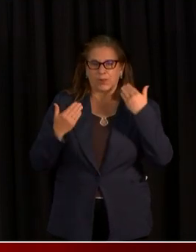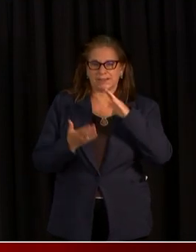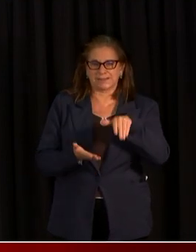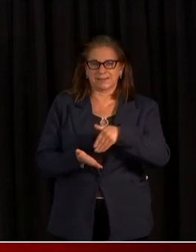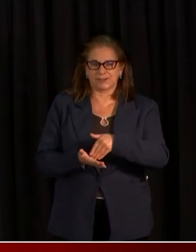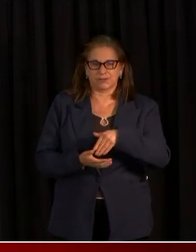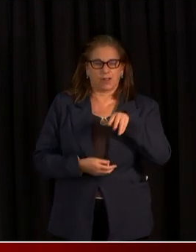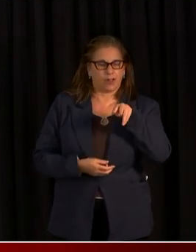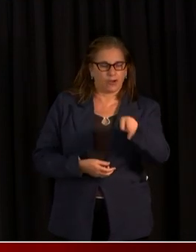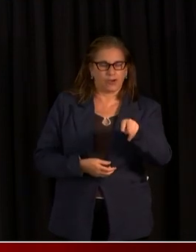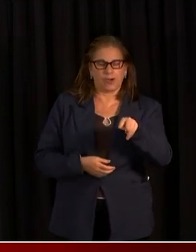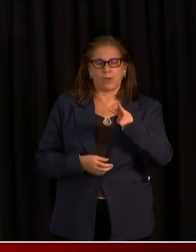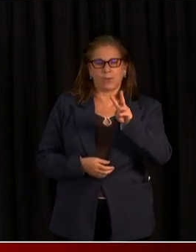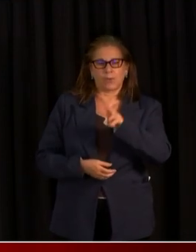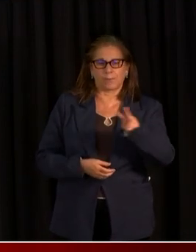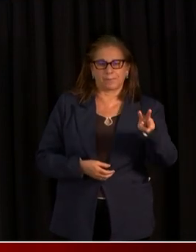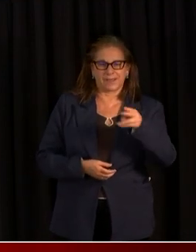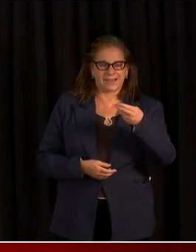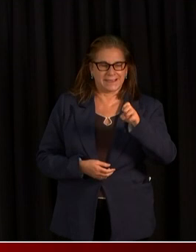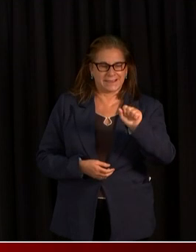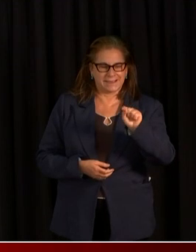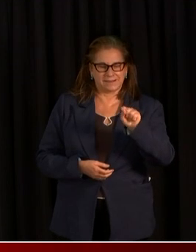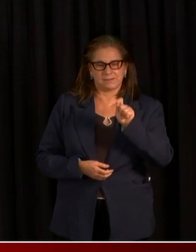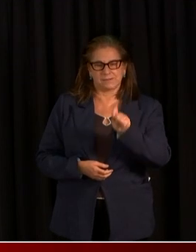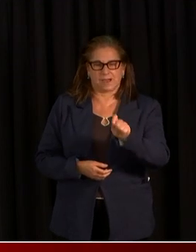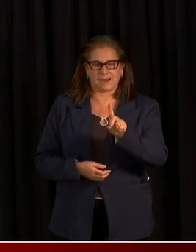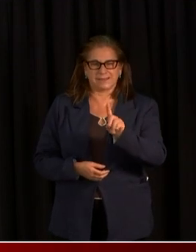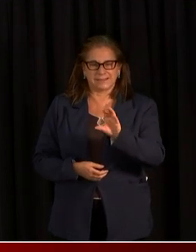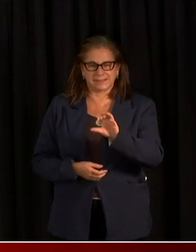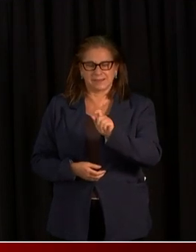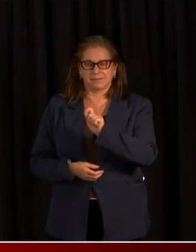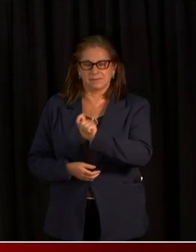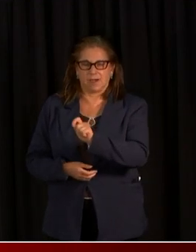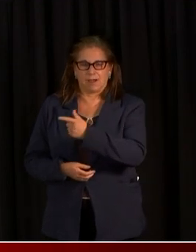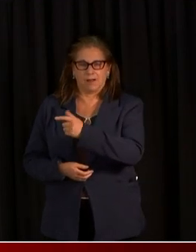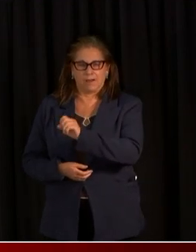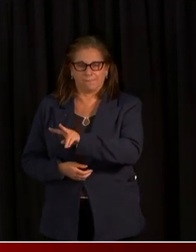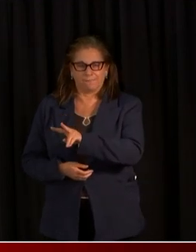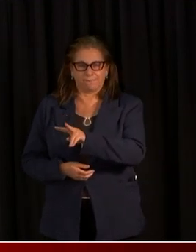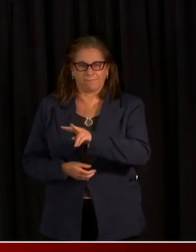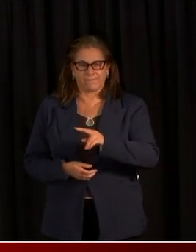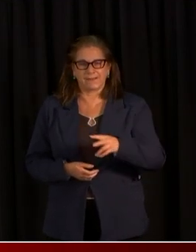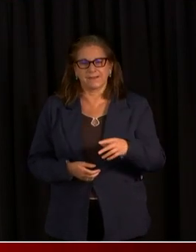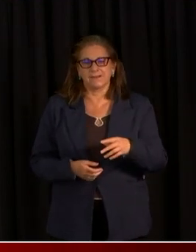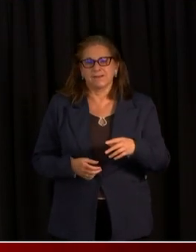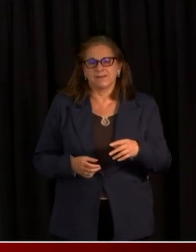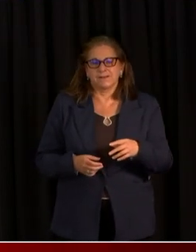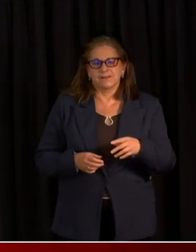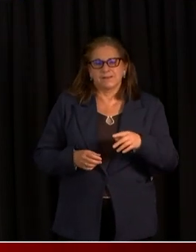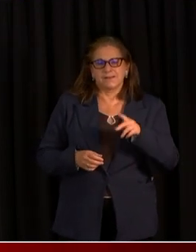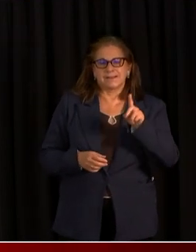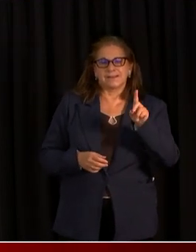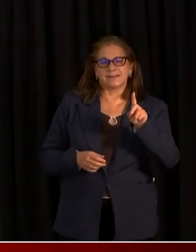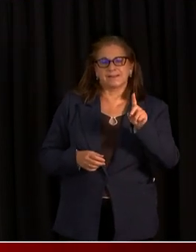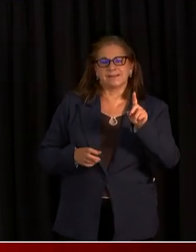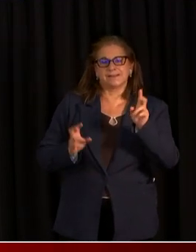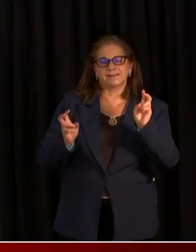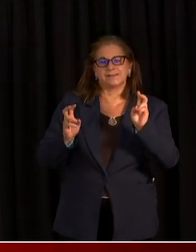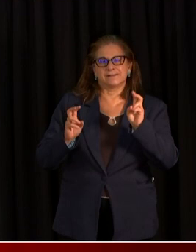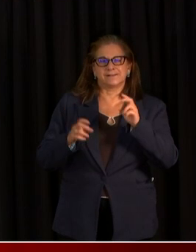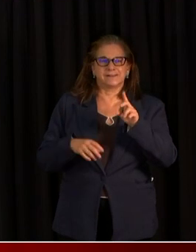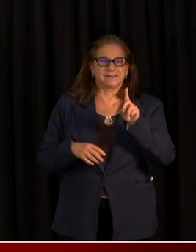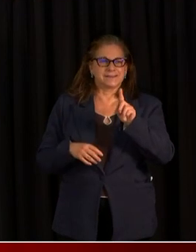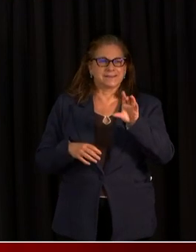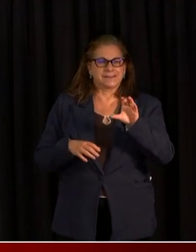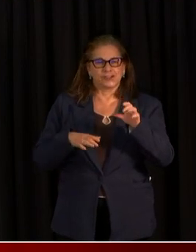heat.dc.gov. You may also call the district shelter hotline if a person experiencing homelessness is